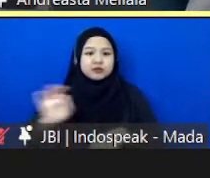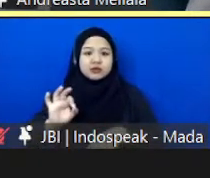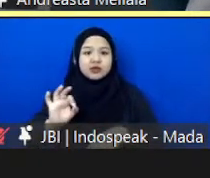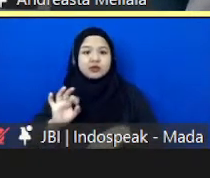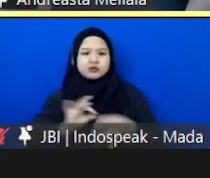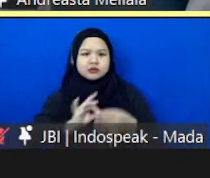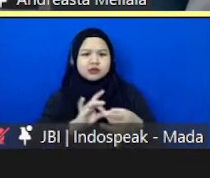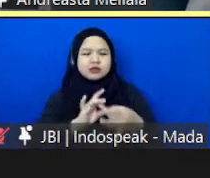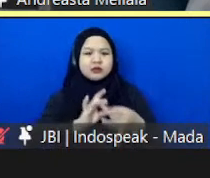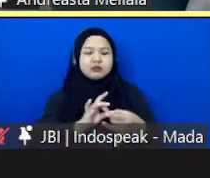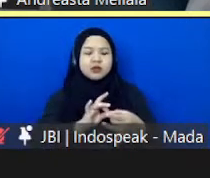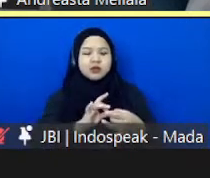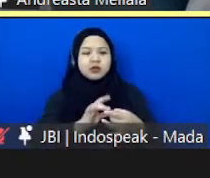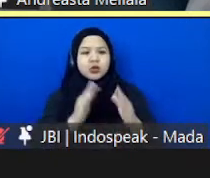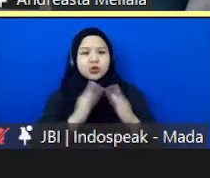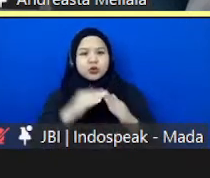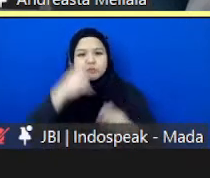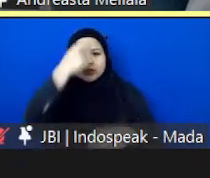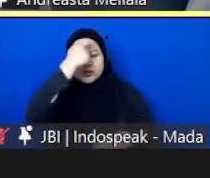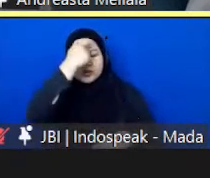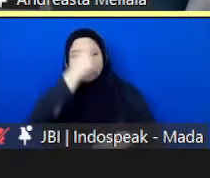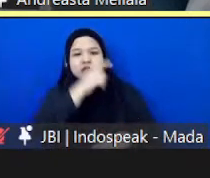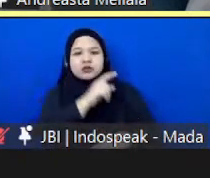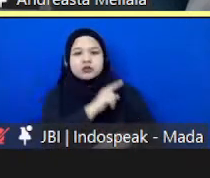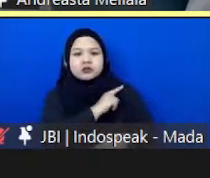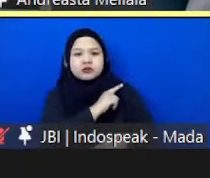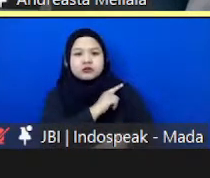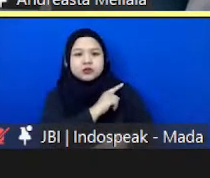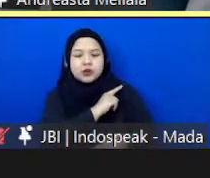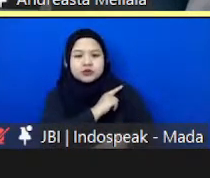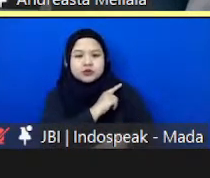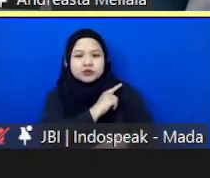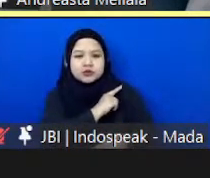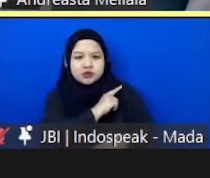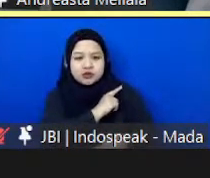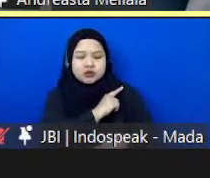hospitals. So we can see that the